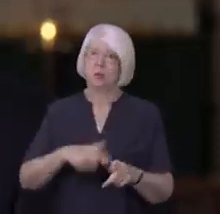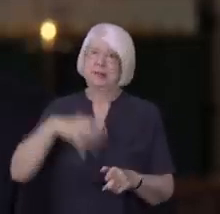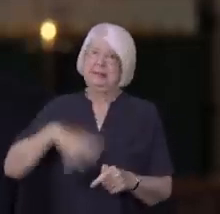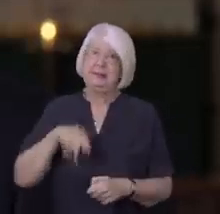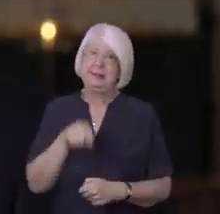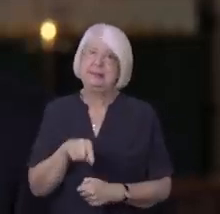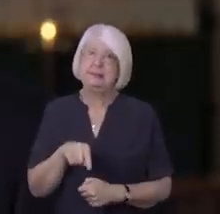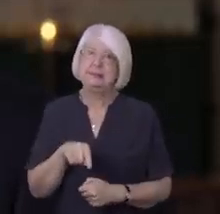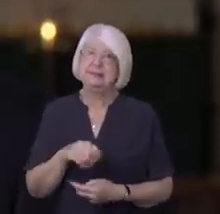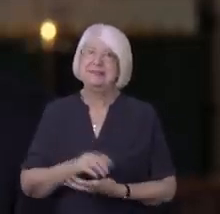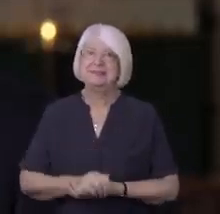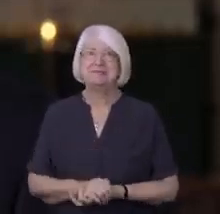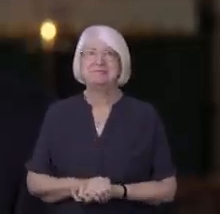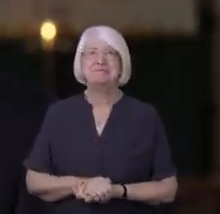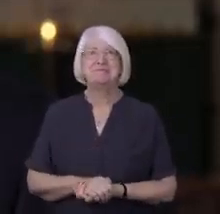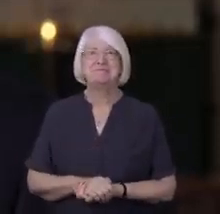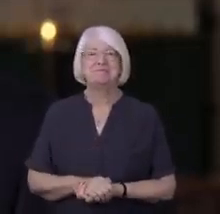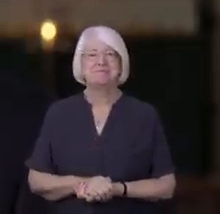most.